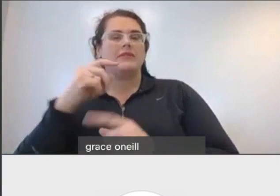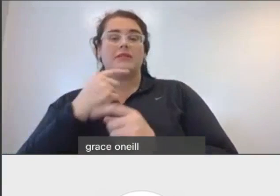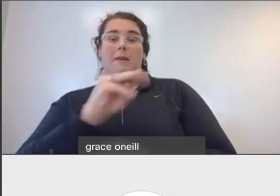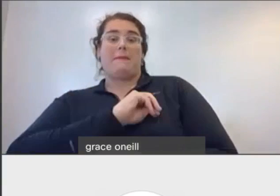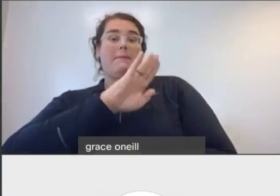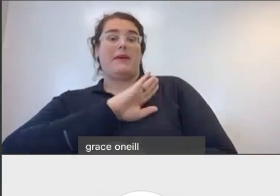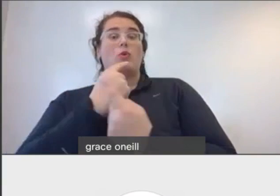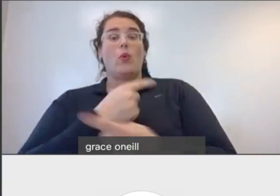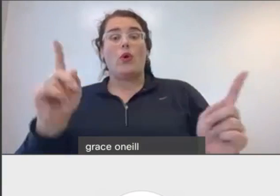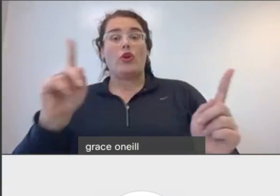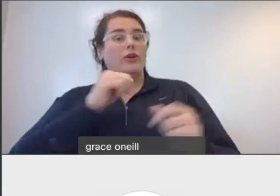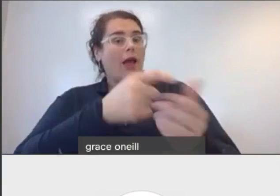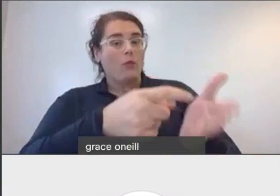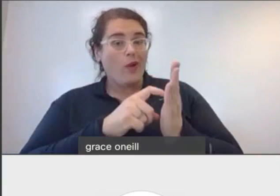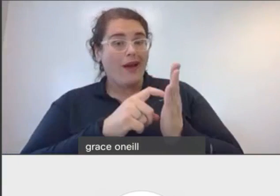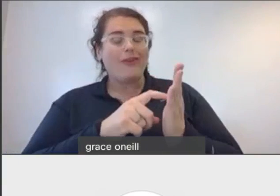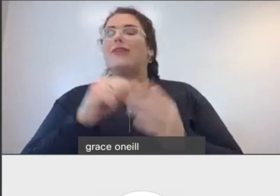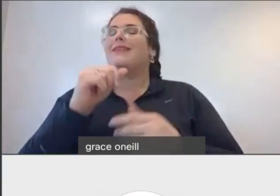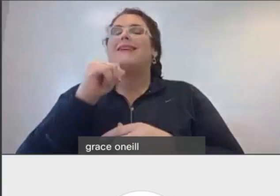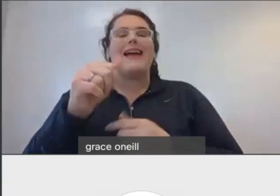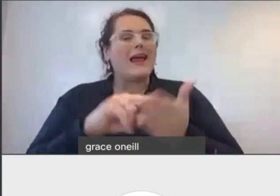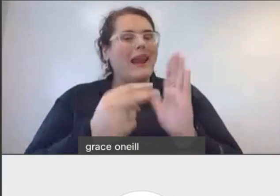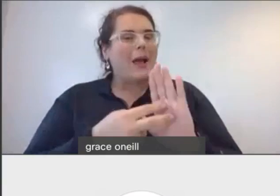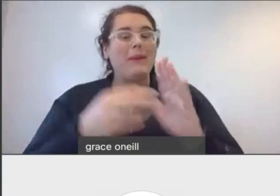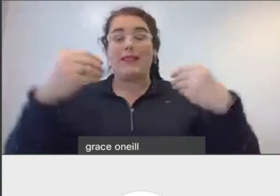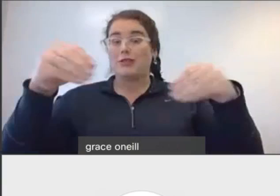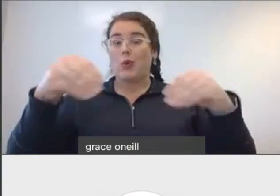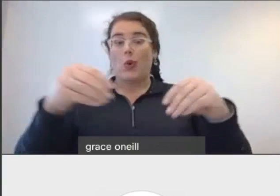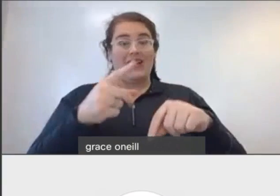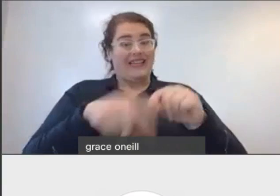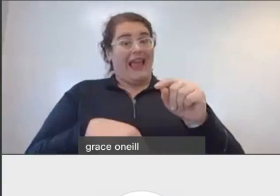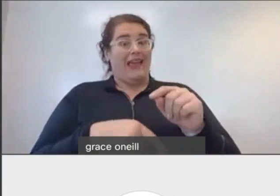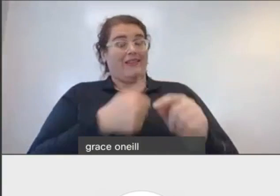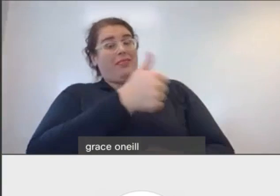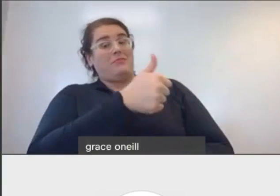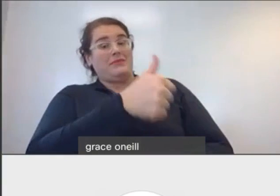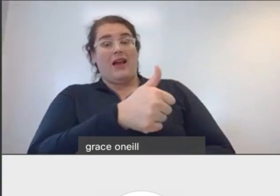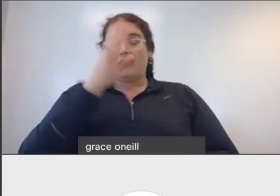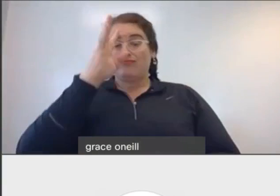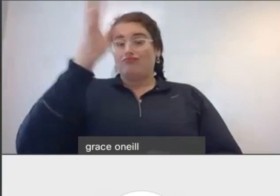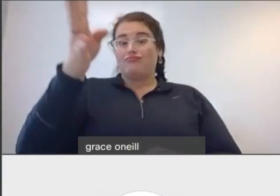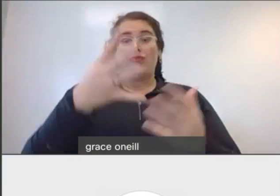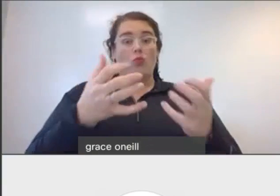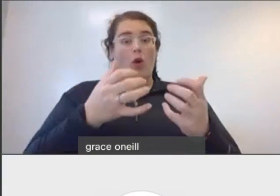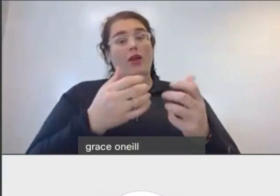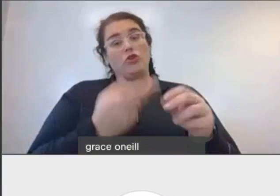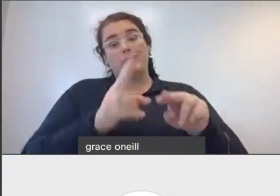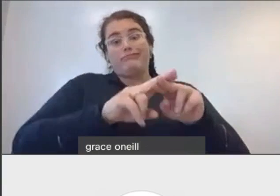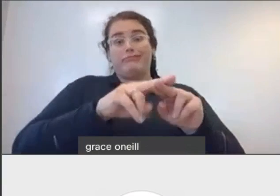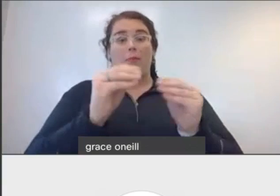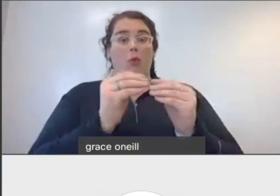does not mean that they cannot have their own requirements.